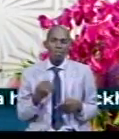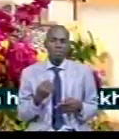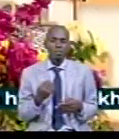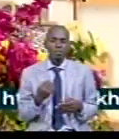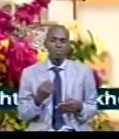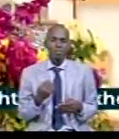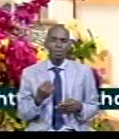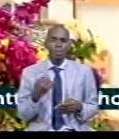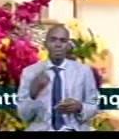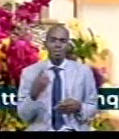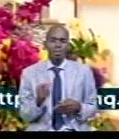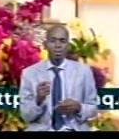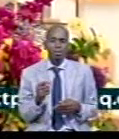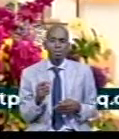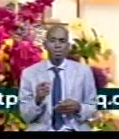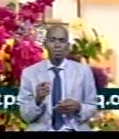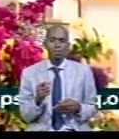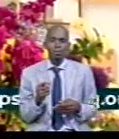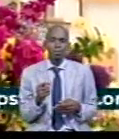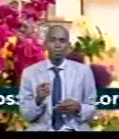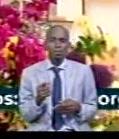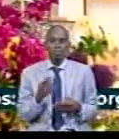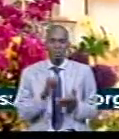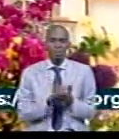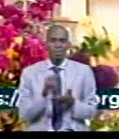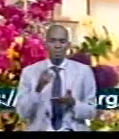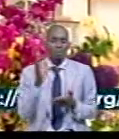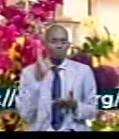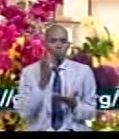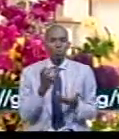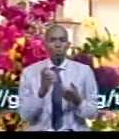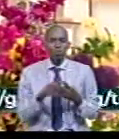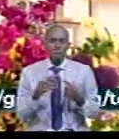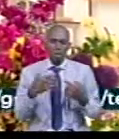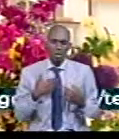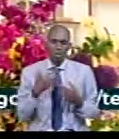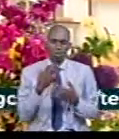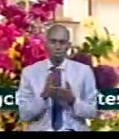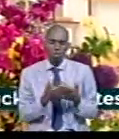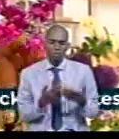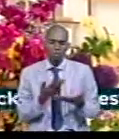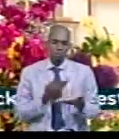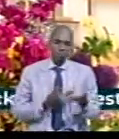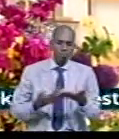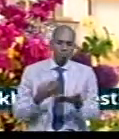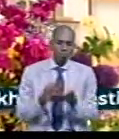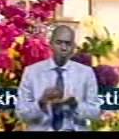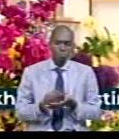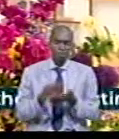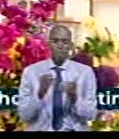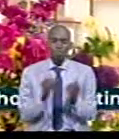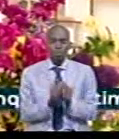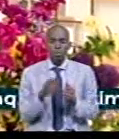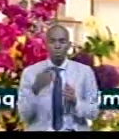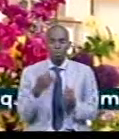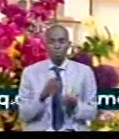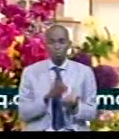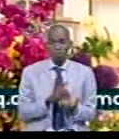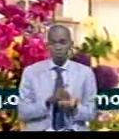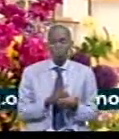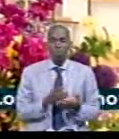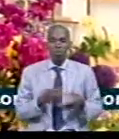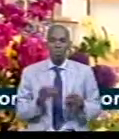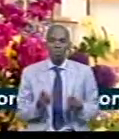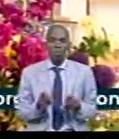have a chat with the specialist. And the specialist asked me to send all my investigation,